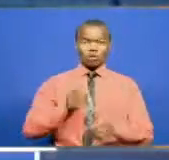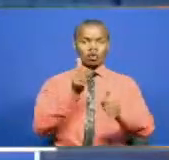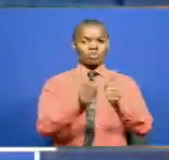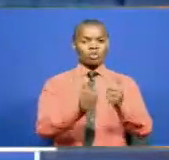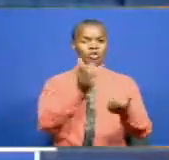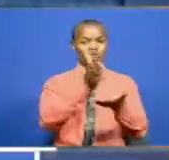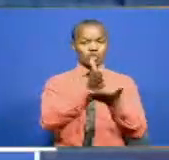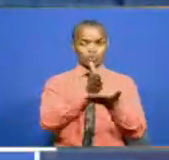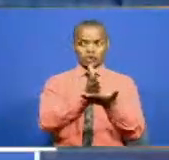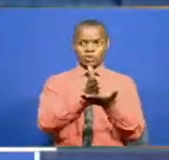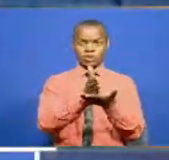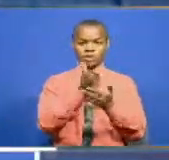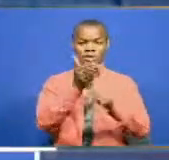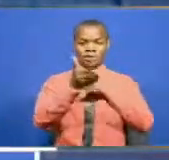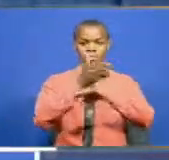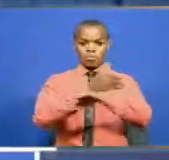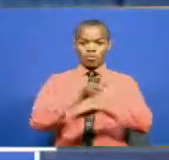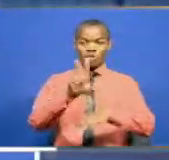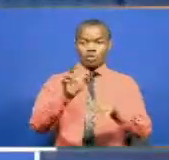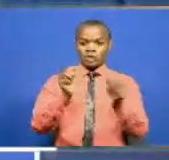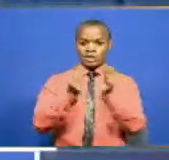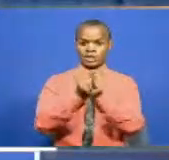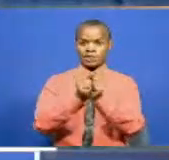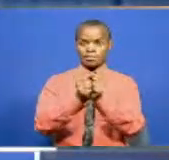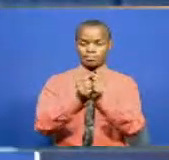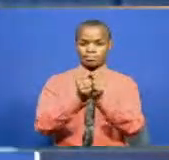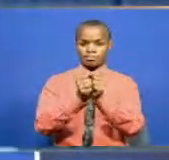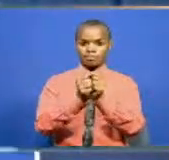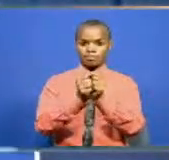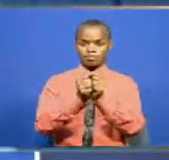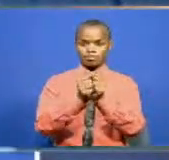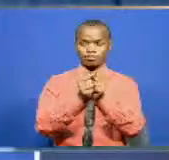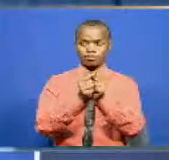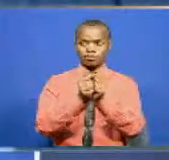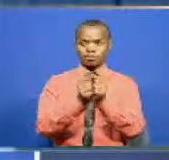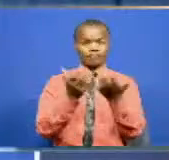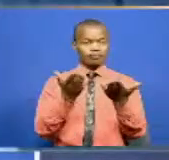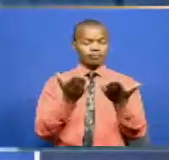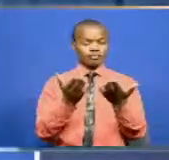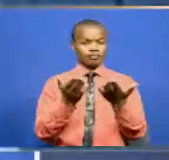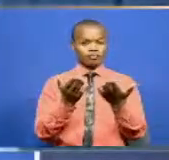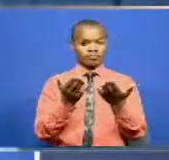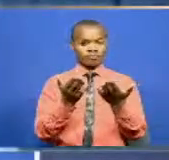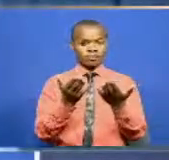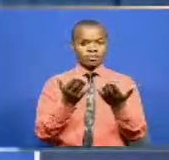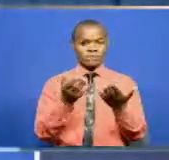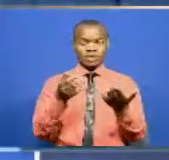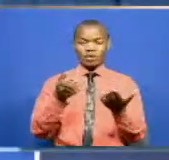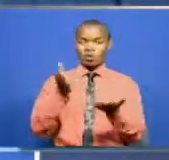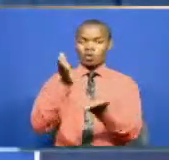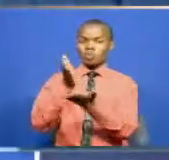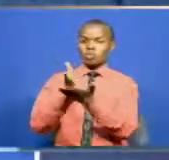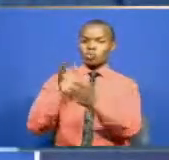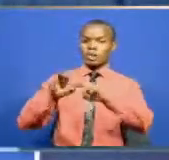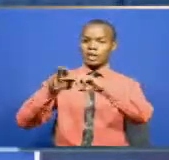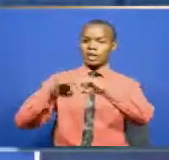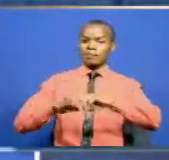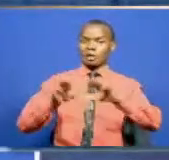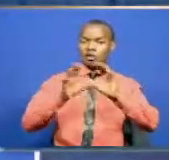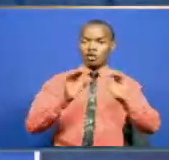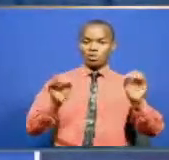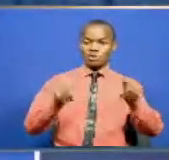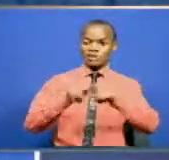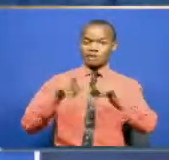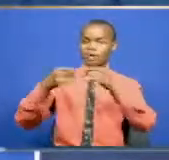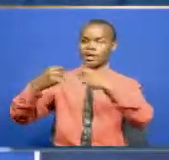termed before 2010 as no longer regarded as truly independent, so that